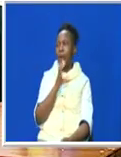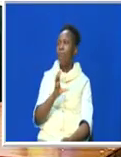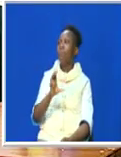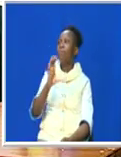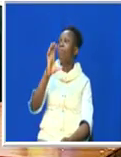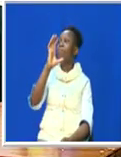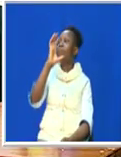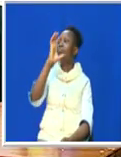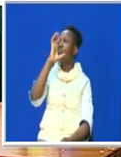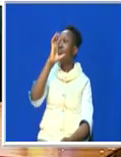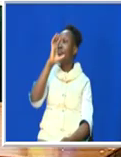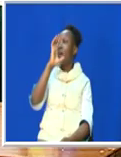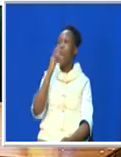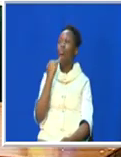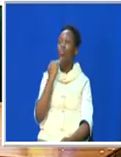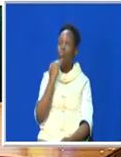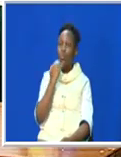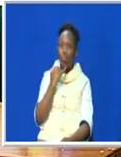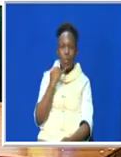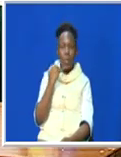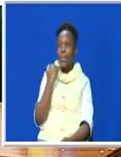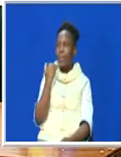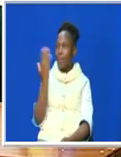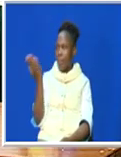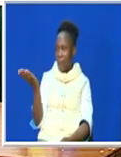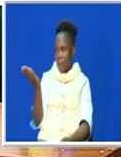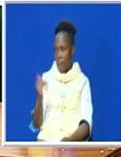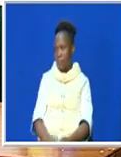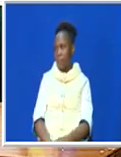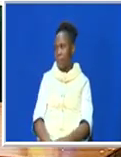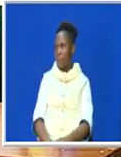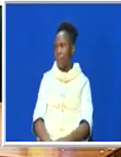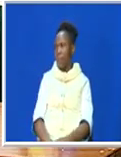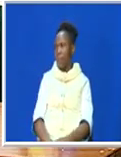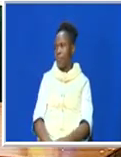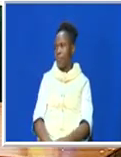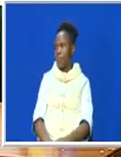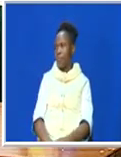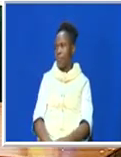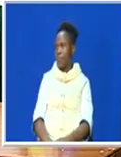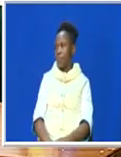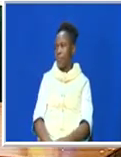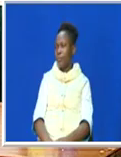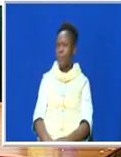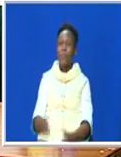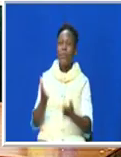You can take your juice in the cup. Now, tell